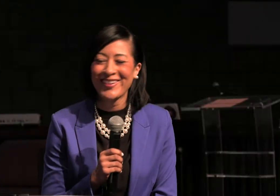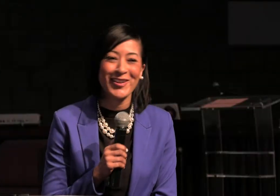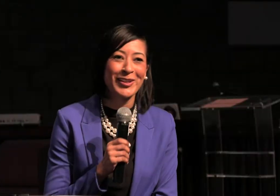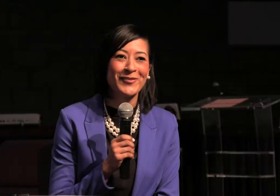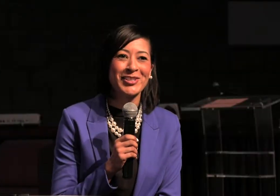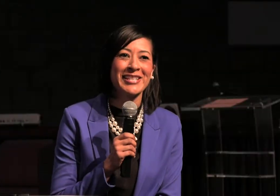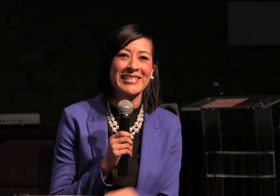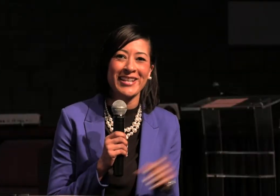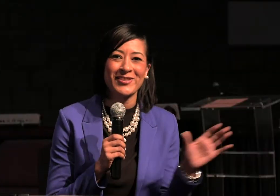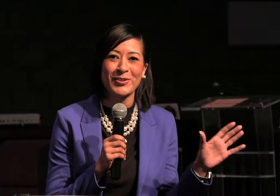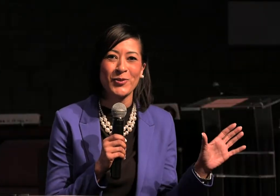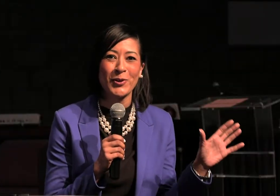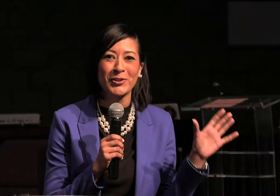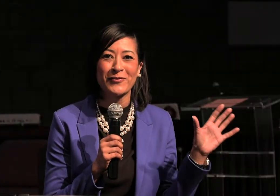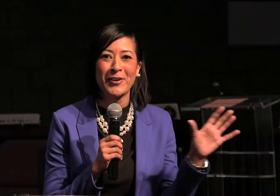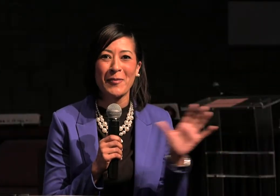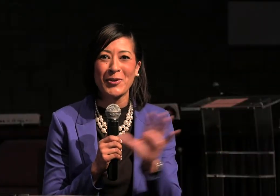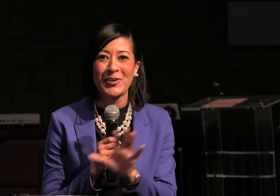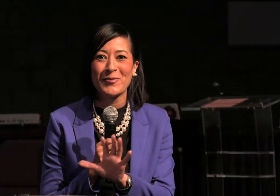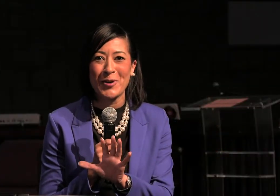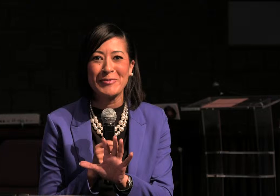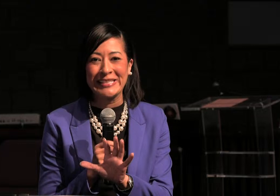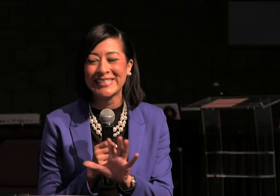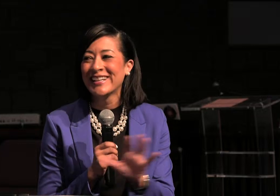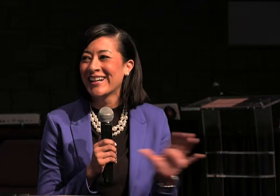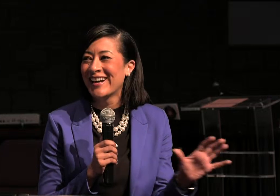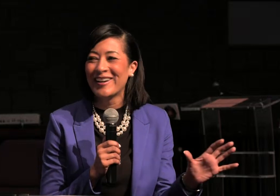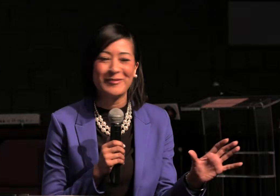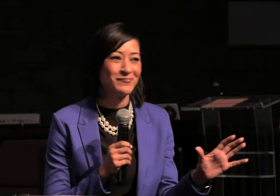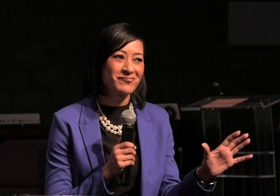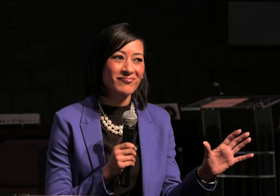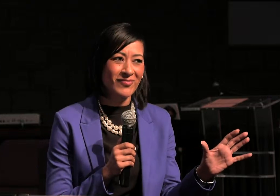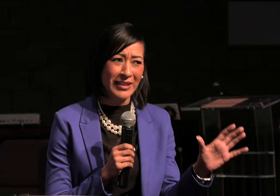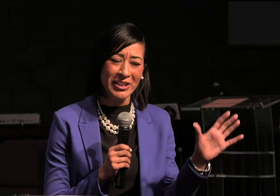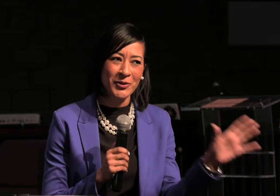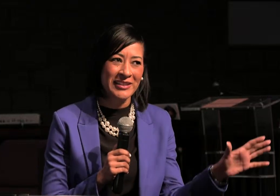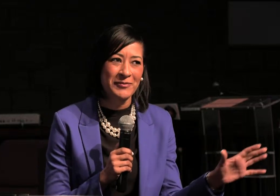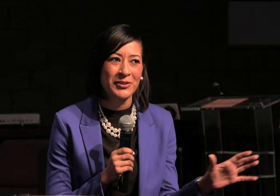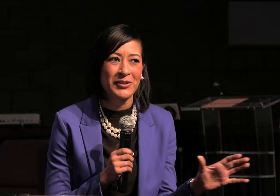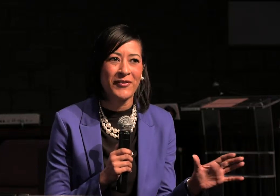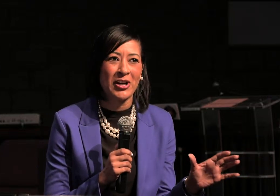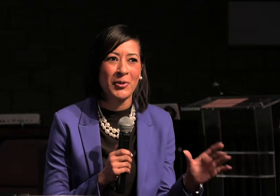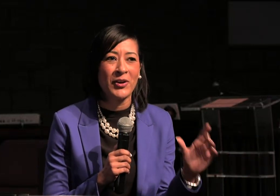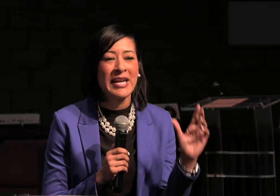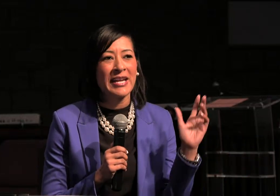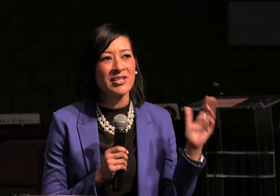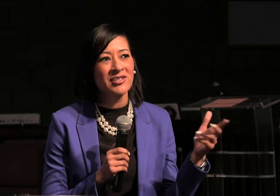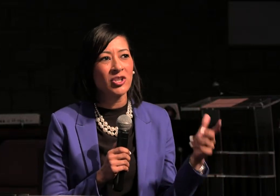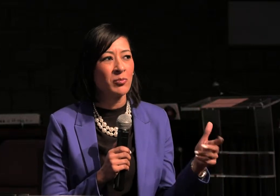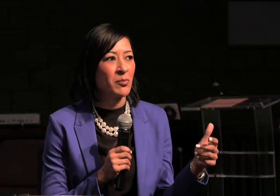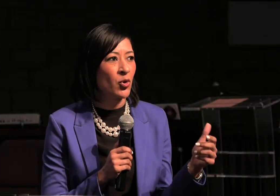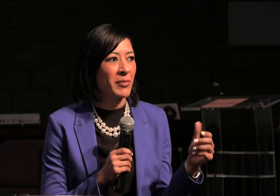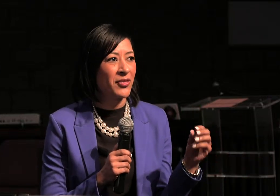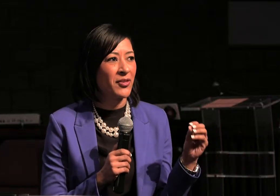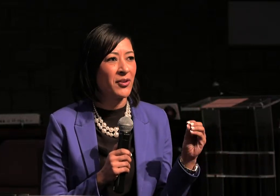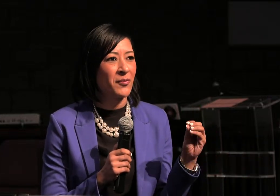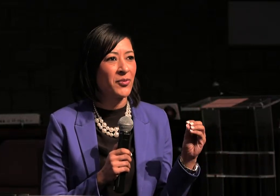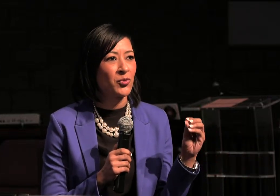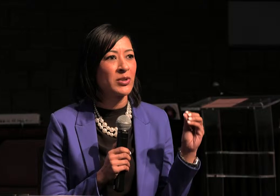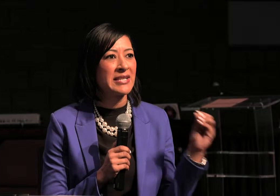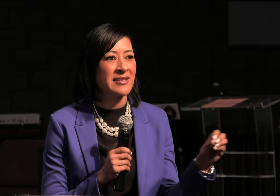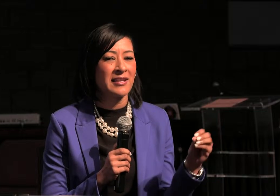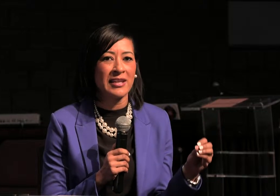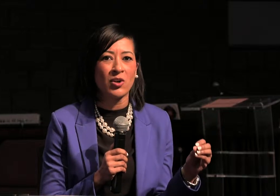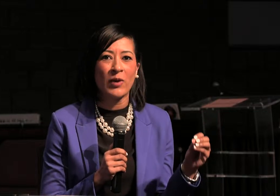Yeah. We love to attach the two words, phenomenal and woman. Yes. So it's absolutely phenomenal. And just a little bit more about